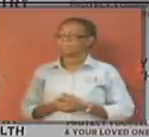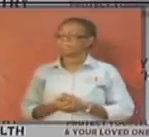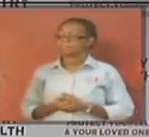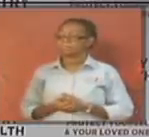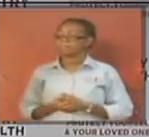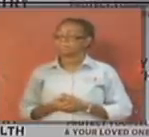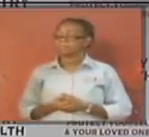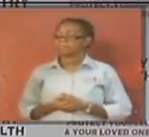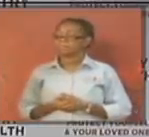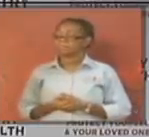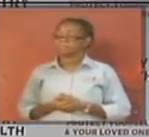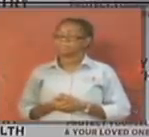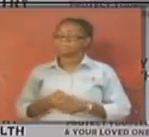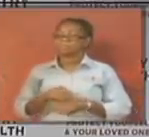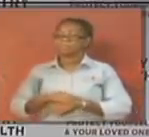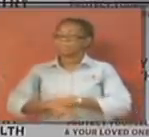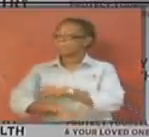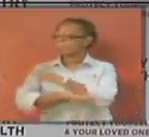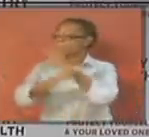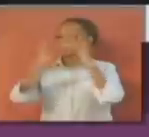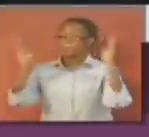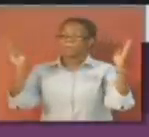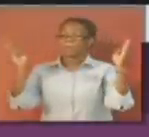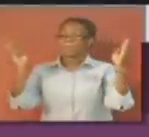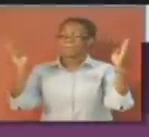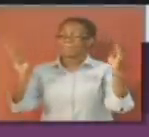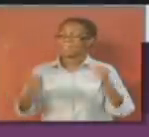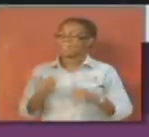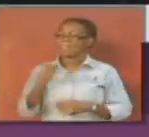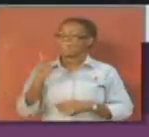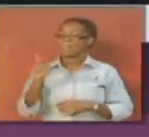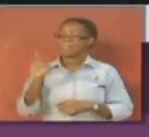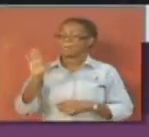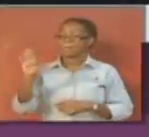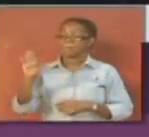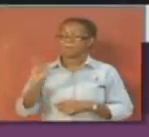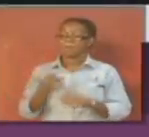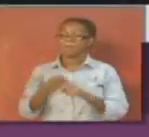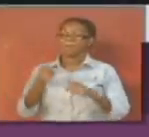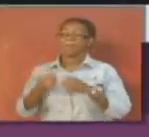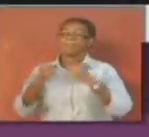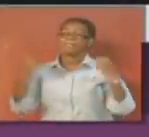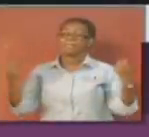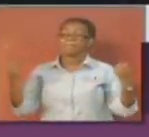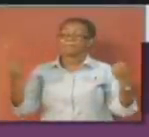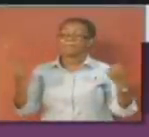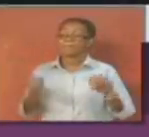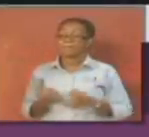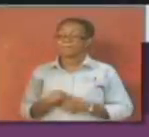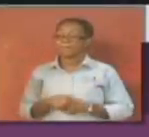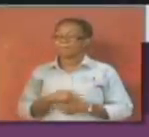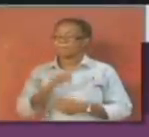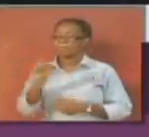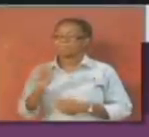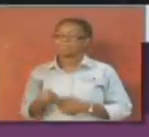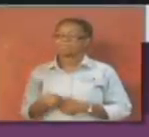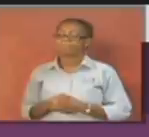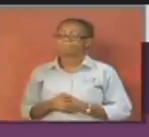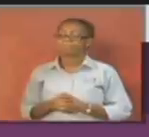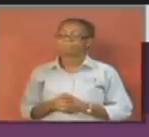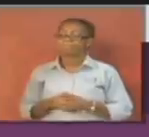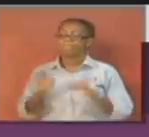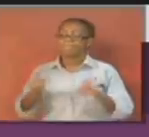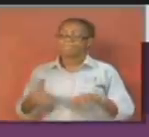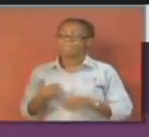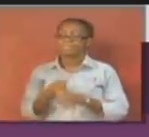Good morning, Kim Bodram from the Express. Firstly, can we get perhaps more insight into the ministry's analysis of